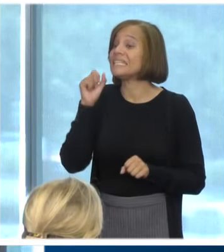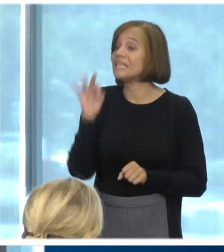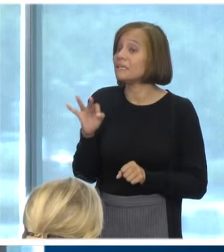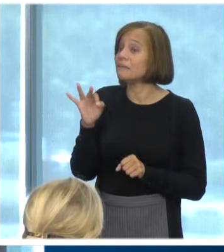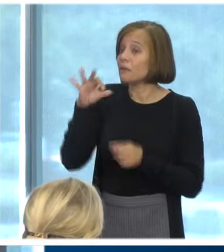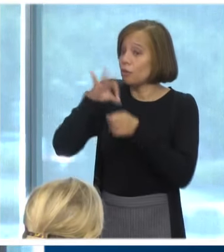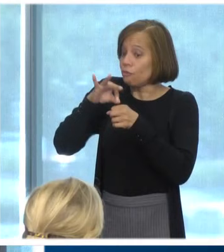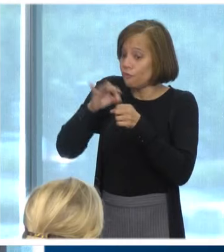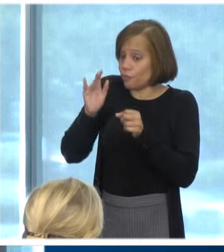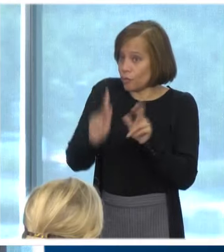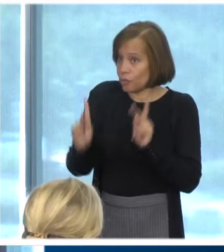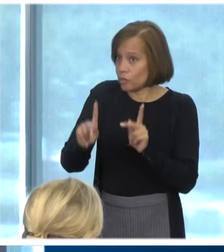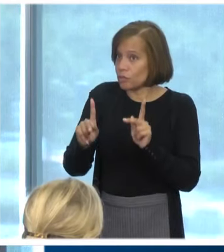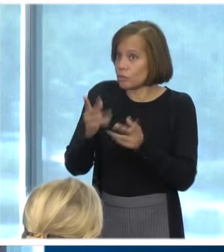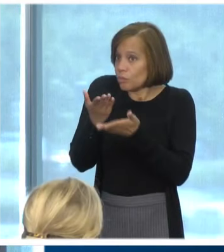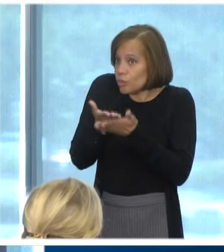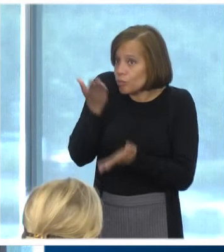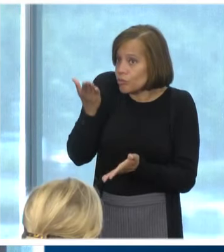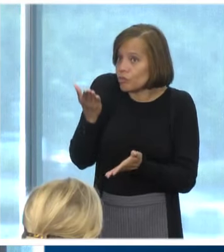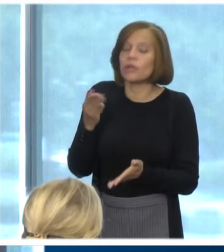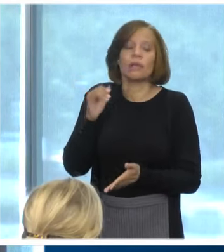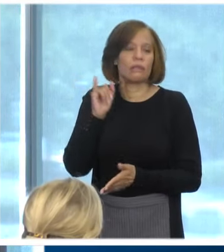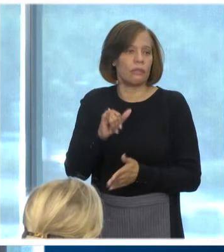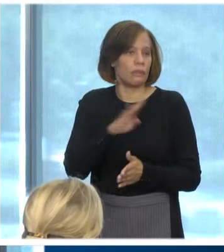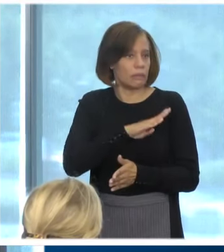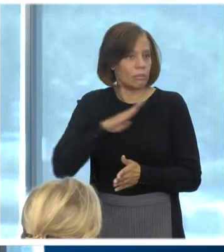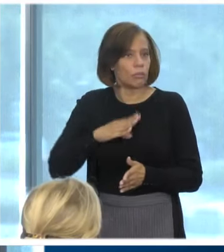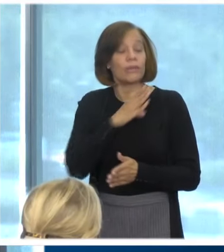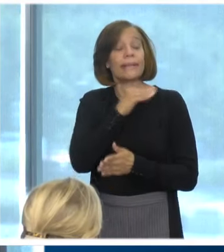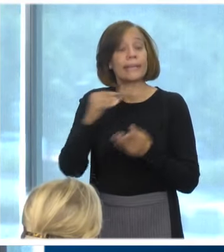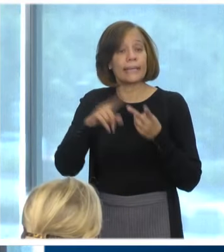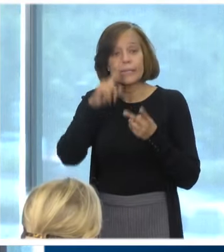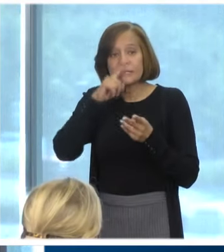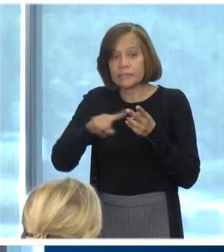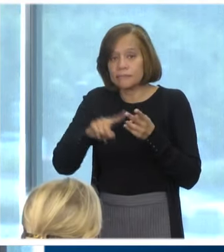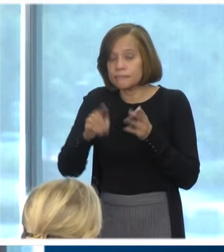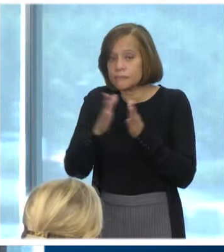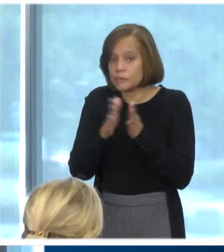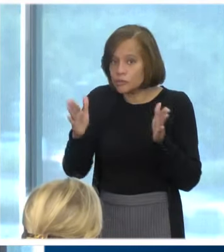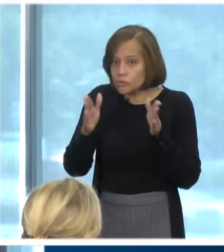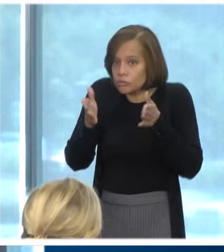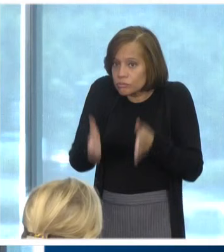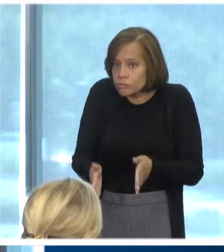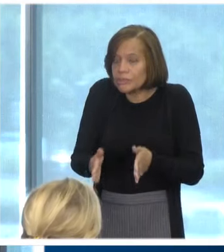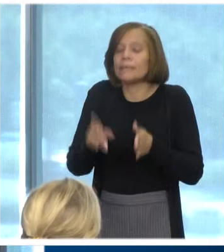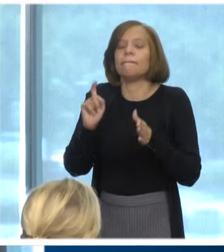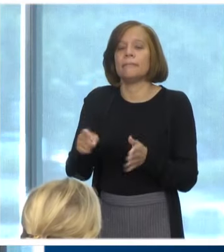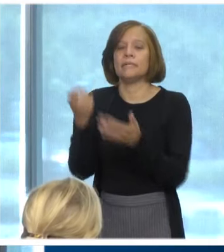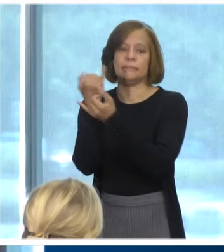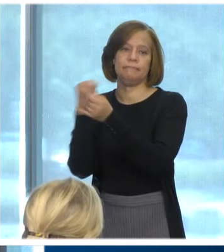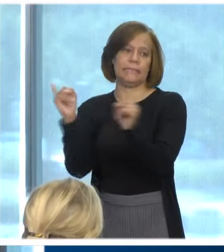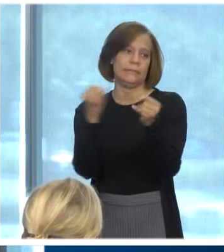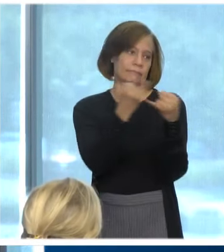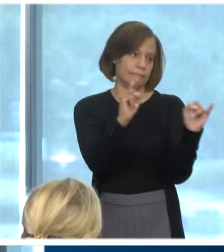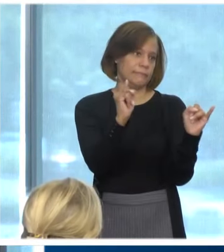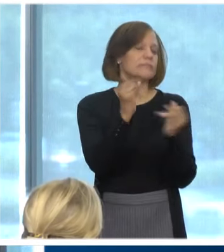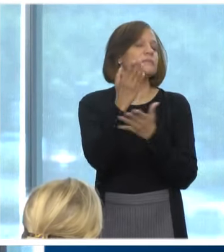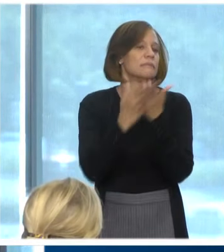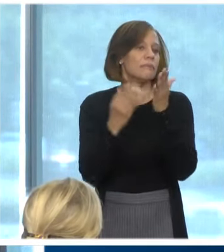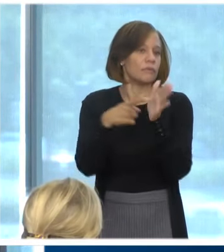voters, the Civilian Review Board and Inspector General need to be independent of some of the requirements